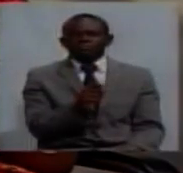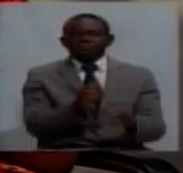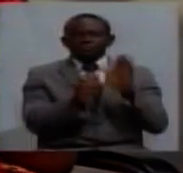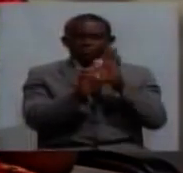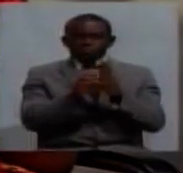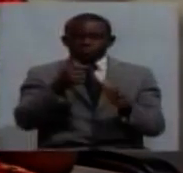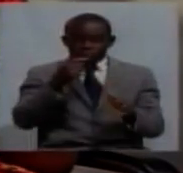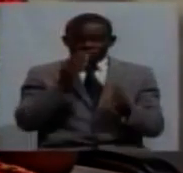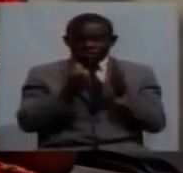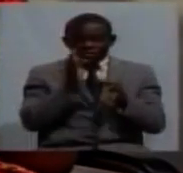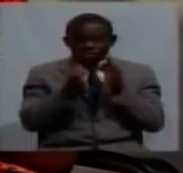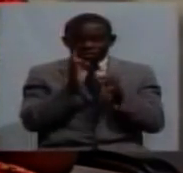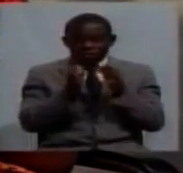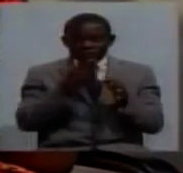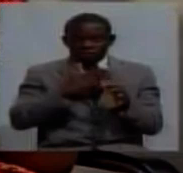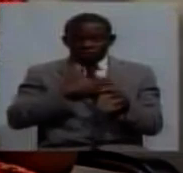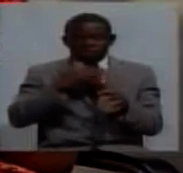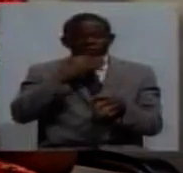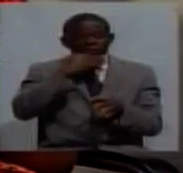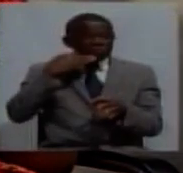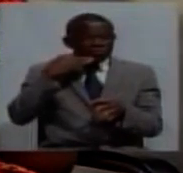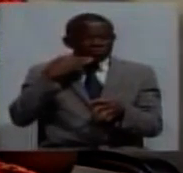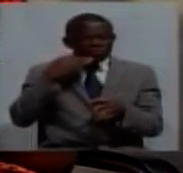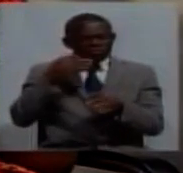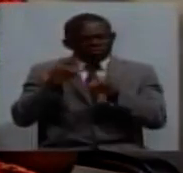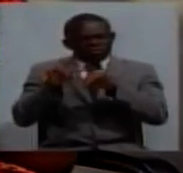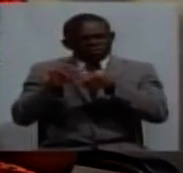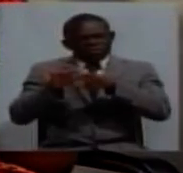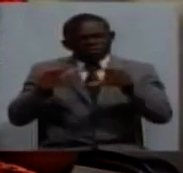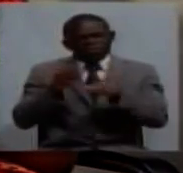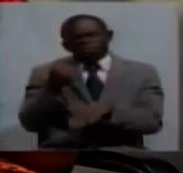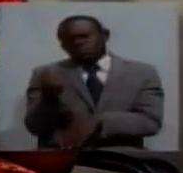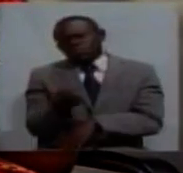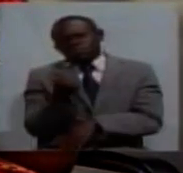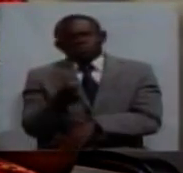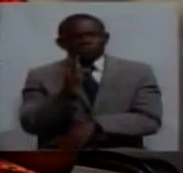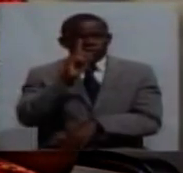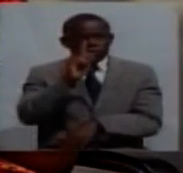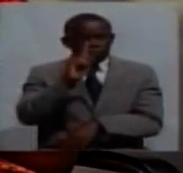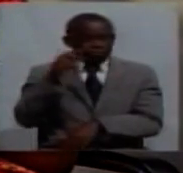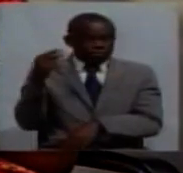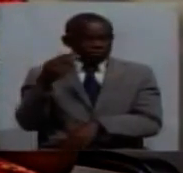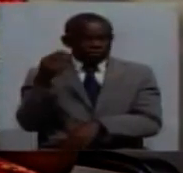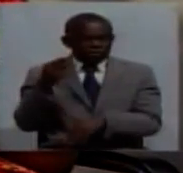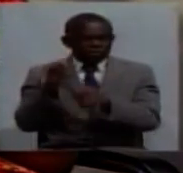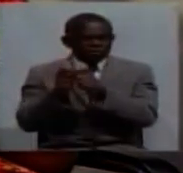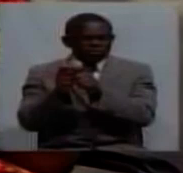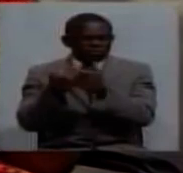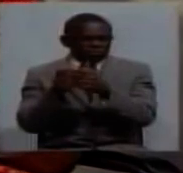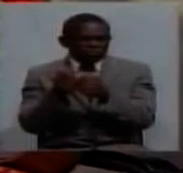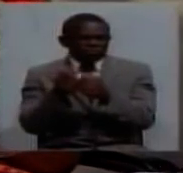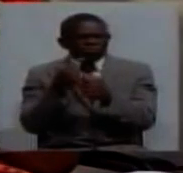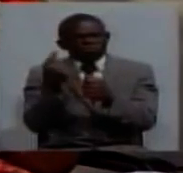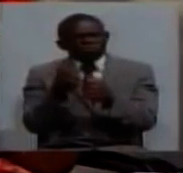an acre of groundnuts and maybe I was just getting 40 bags, how do I get 80 bags? But the moment